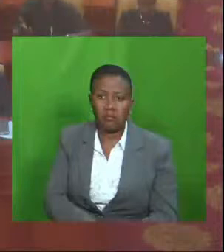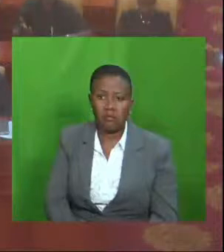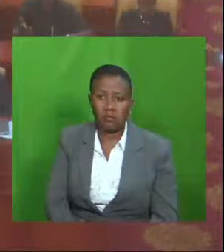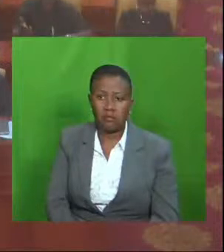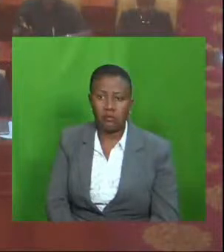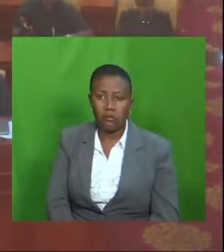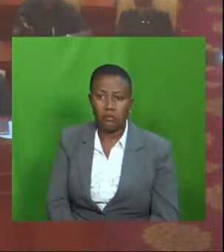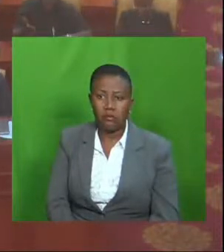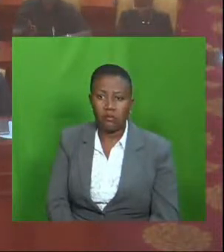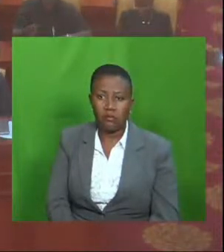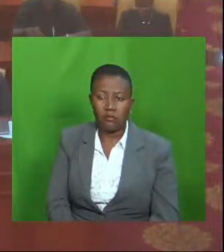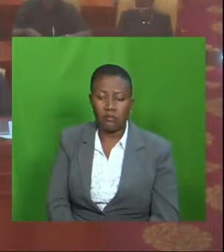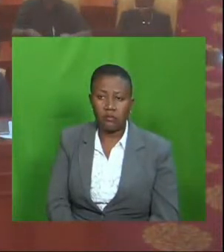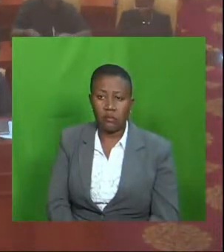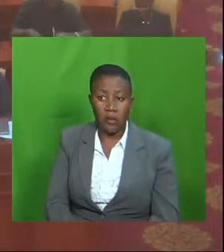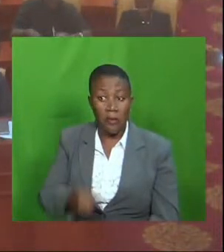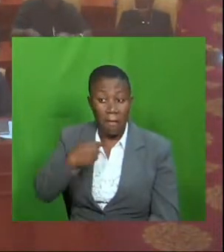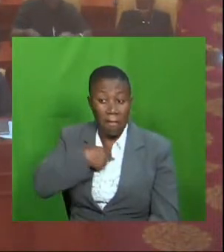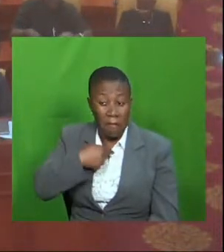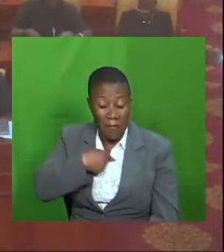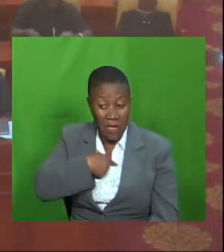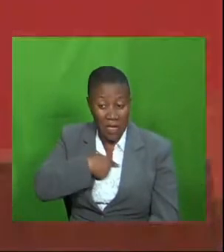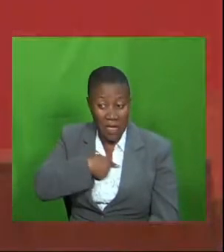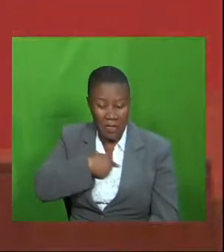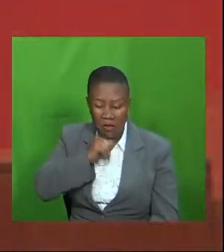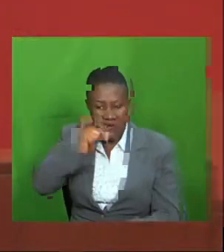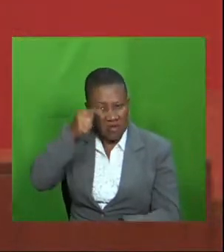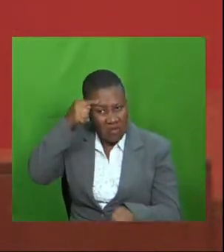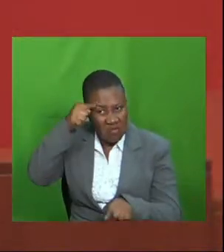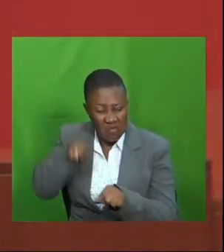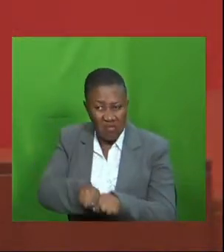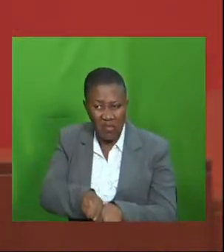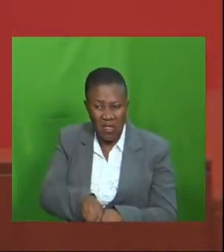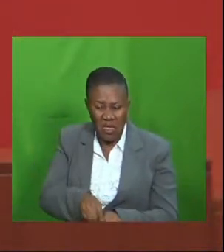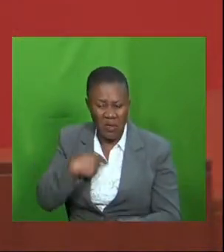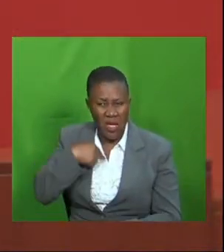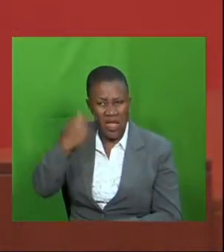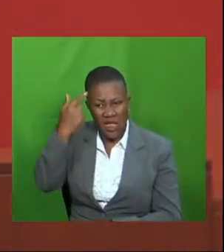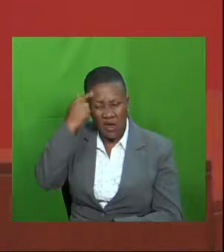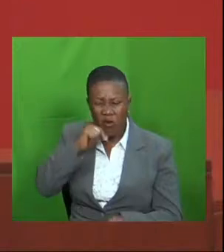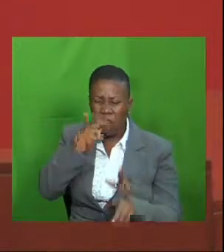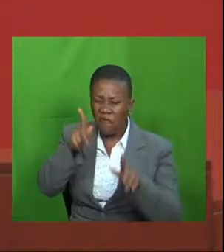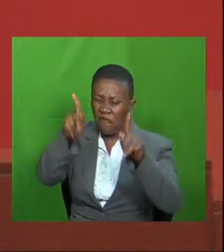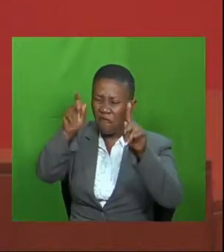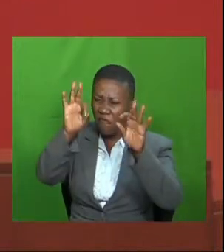I totally disagree with. I think it doesn't sit with the Constitution,